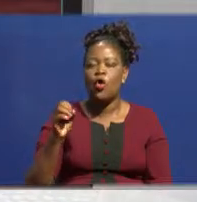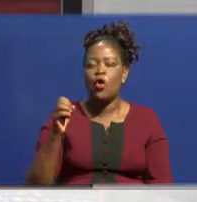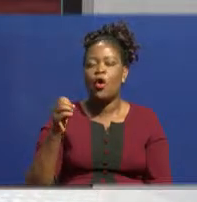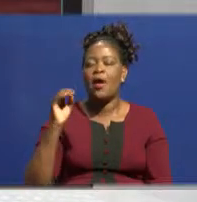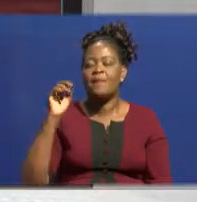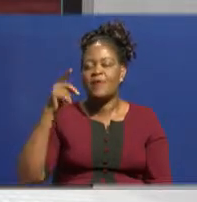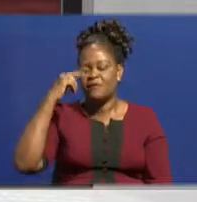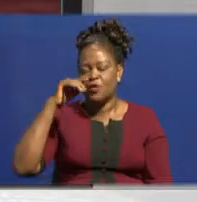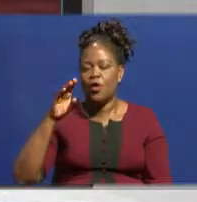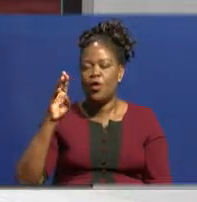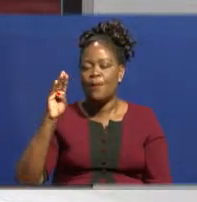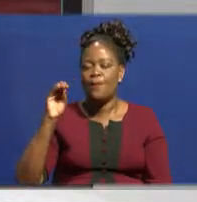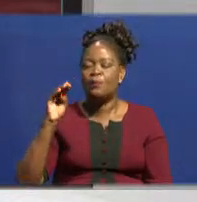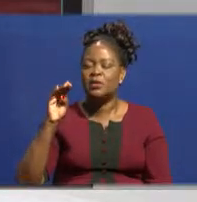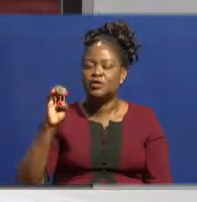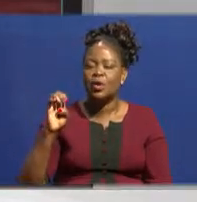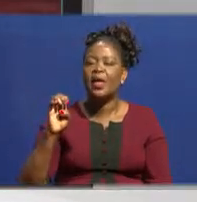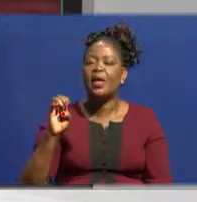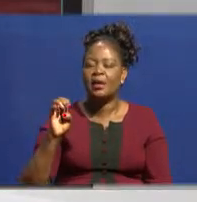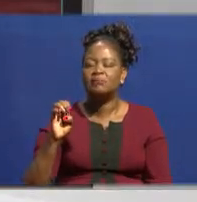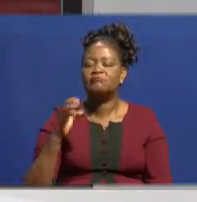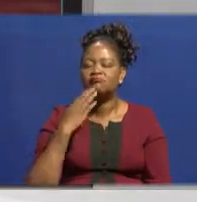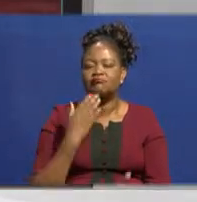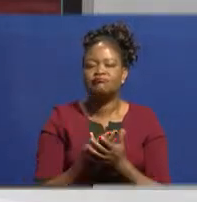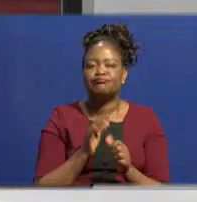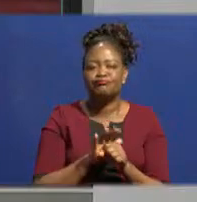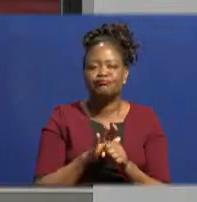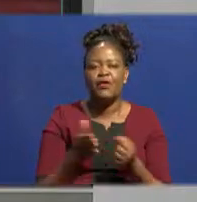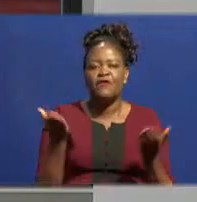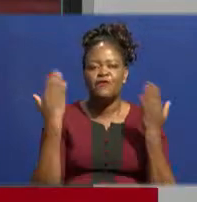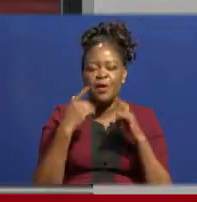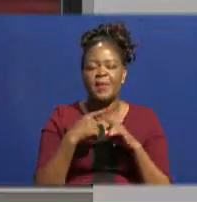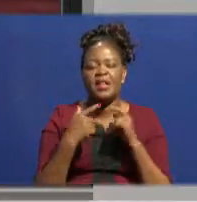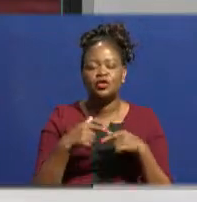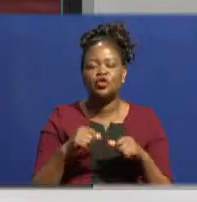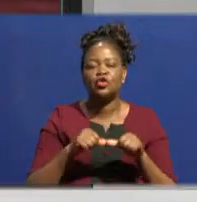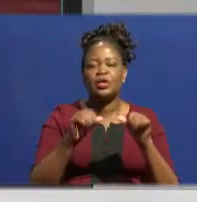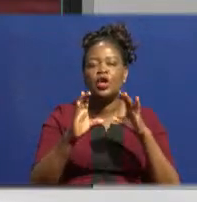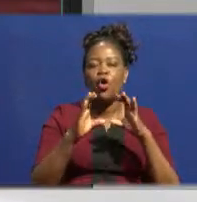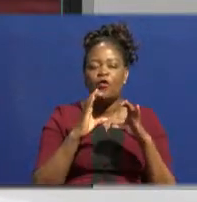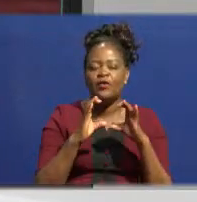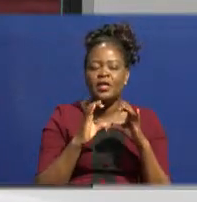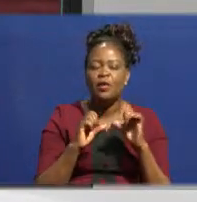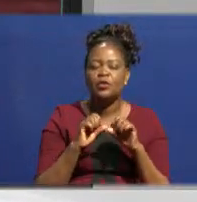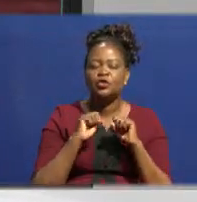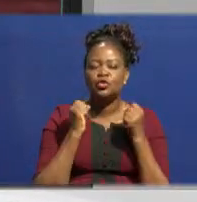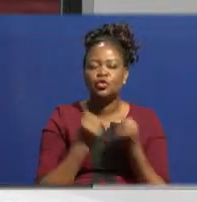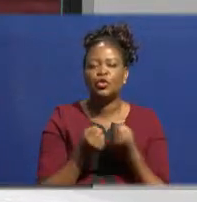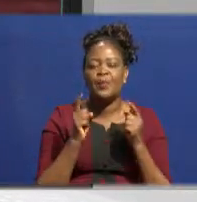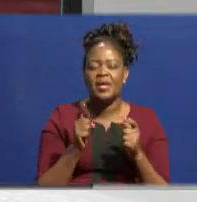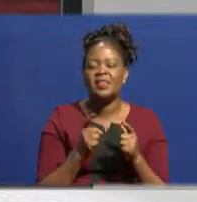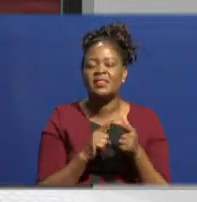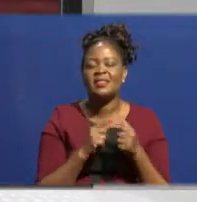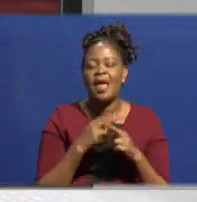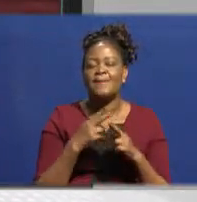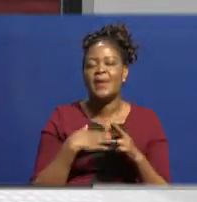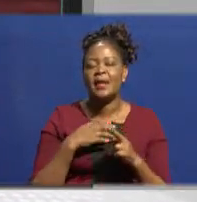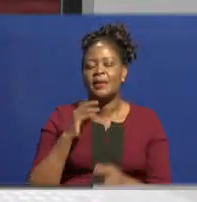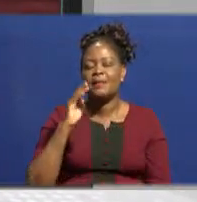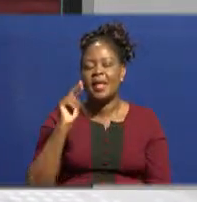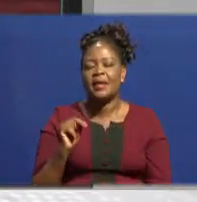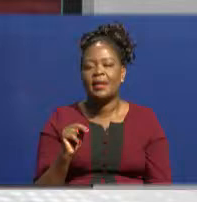Bomachoge Borabu. Thank you so much. That's where I put a cap, but let's continue this conversation on our social media platform. My name is Ben Troy